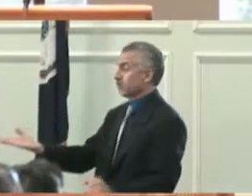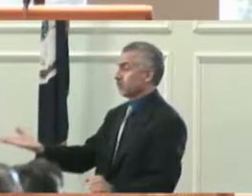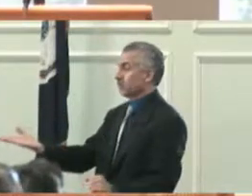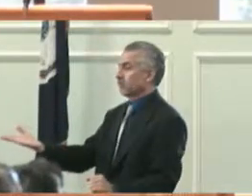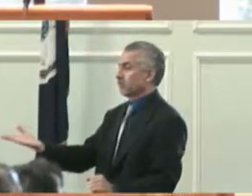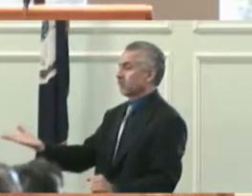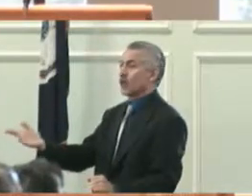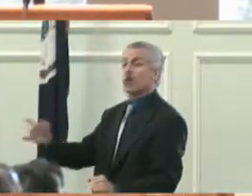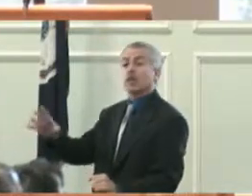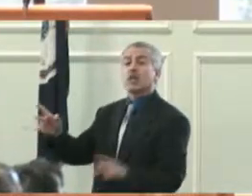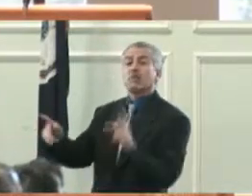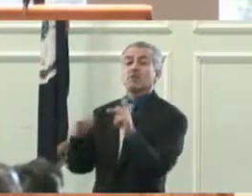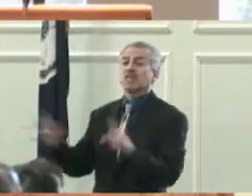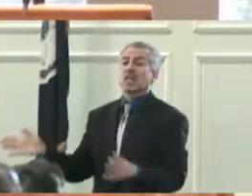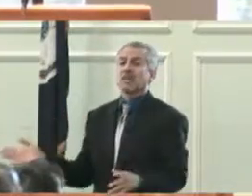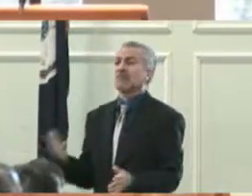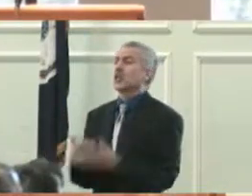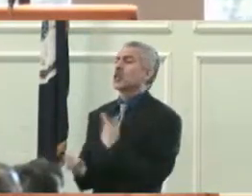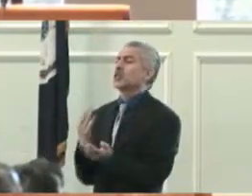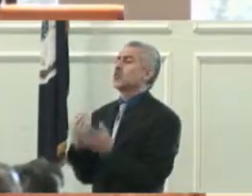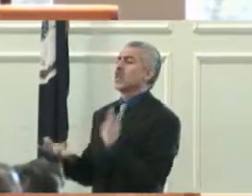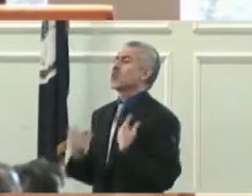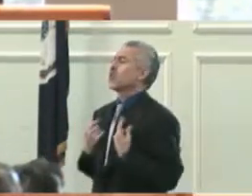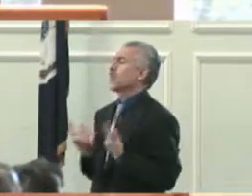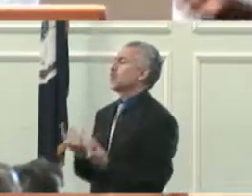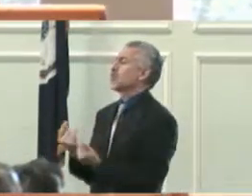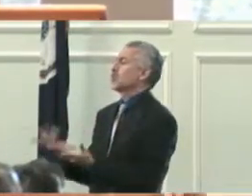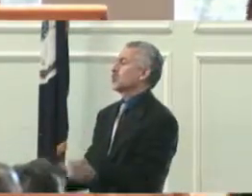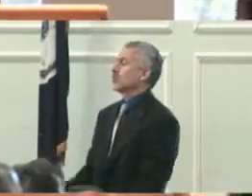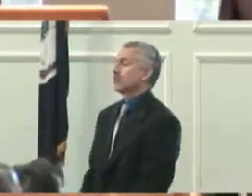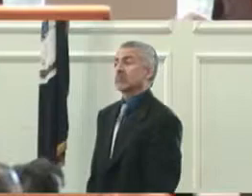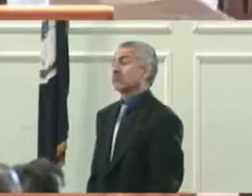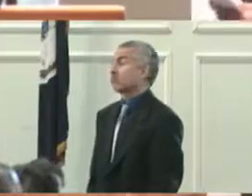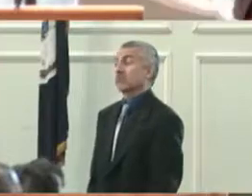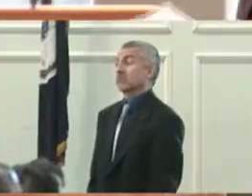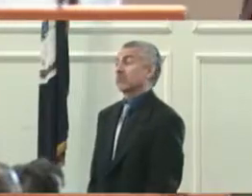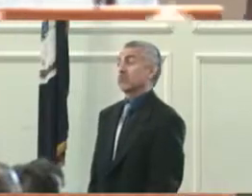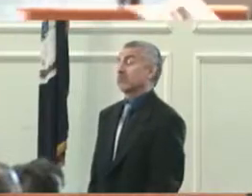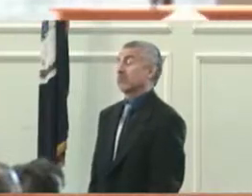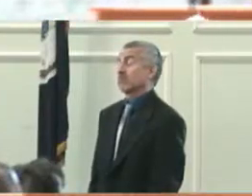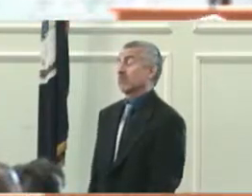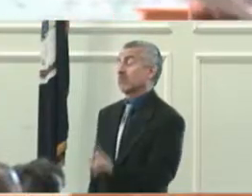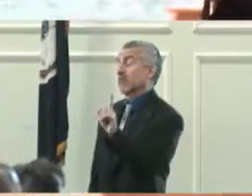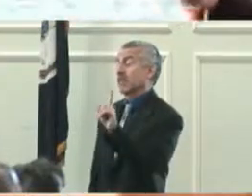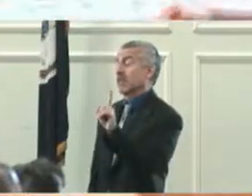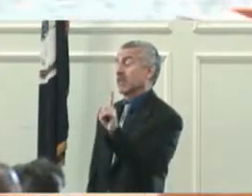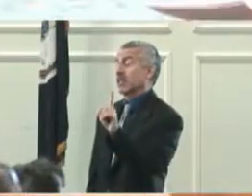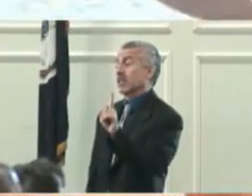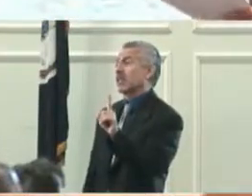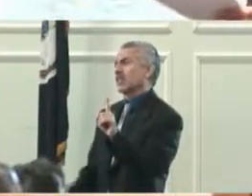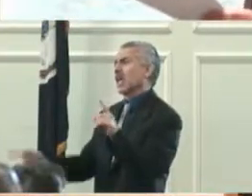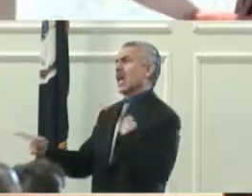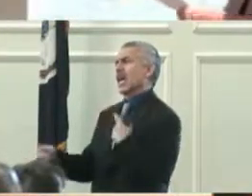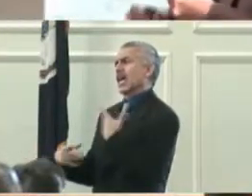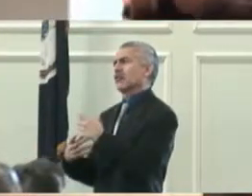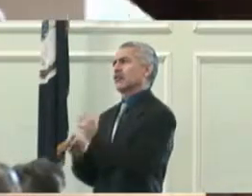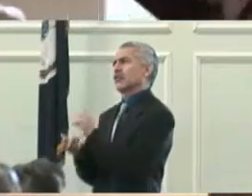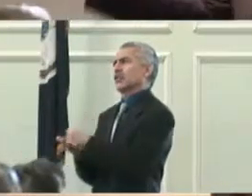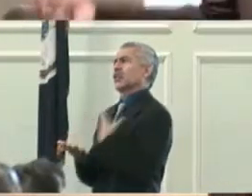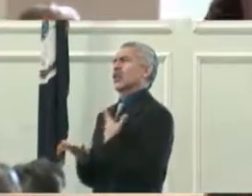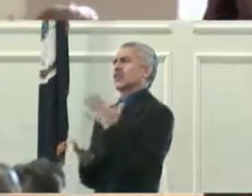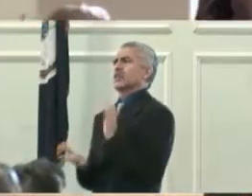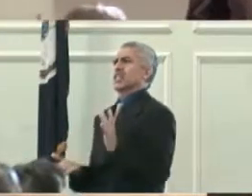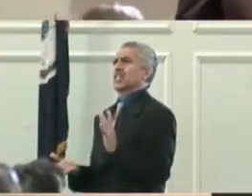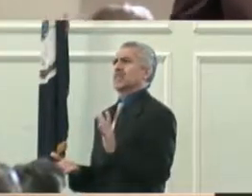doesn't matter what you do. You can live as you please. You can do as you please. And all you have to do is trust in the grace of God. And you don't have